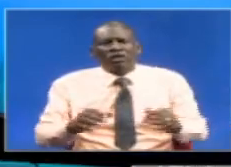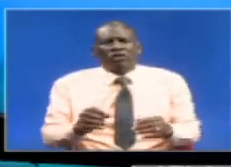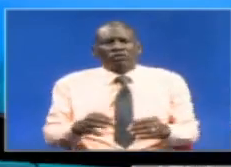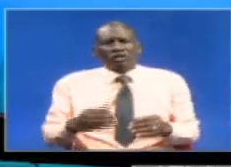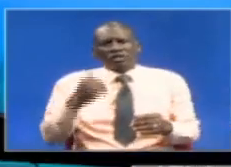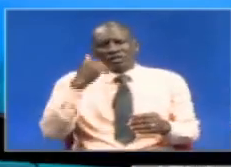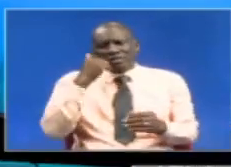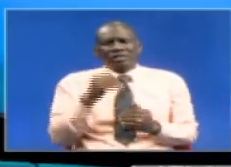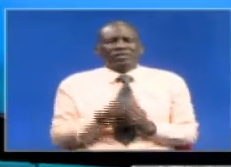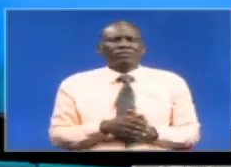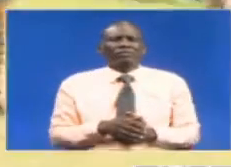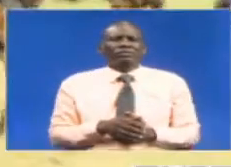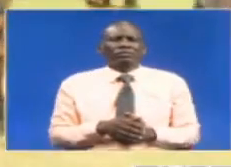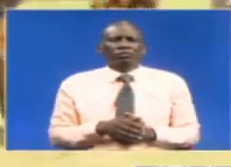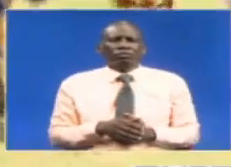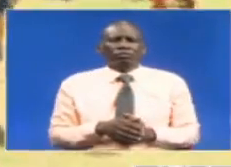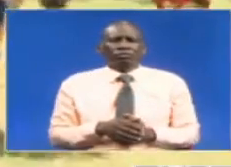more.